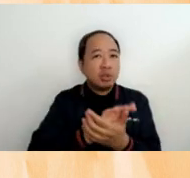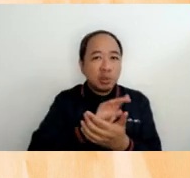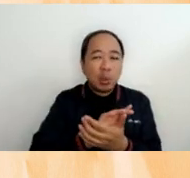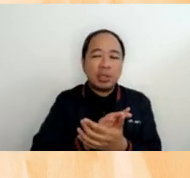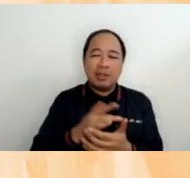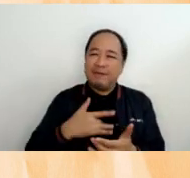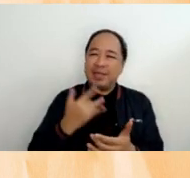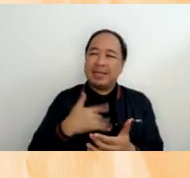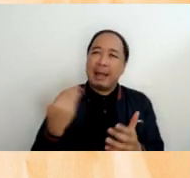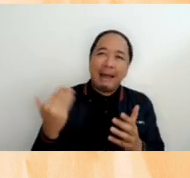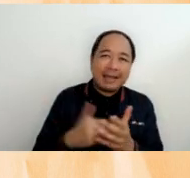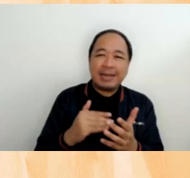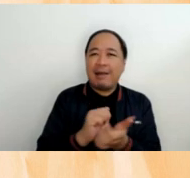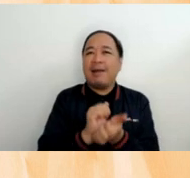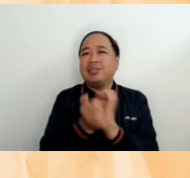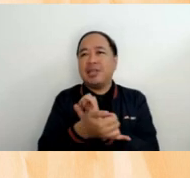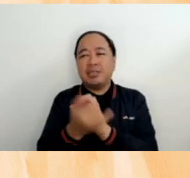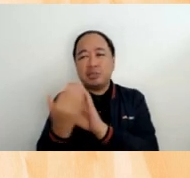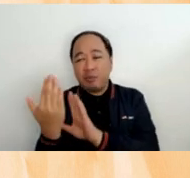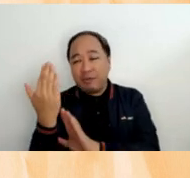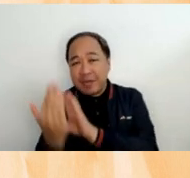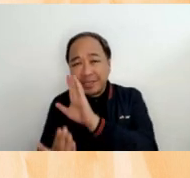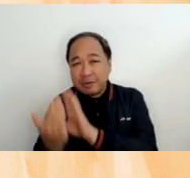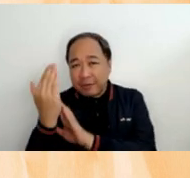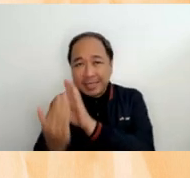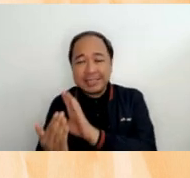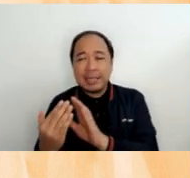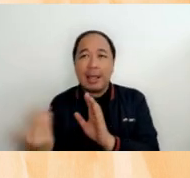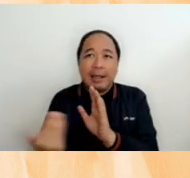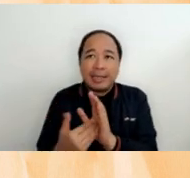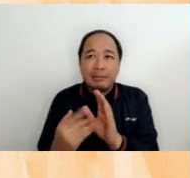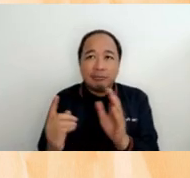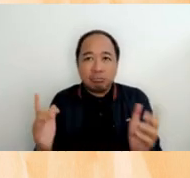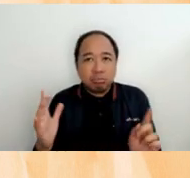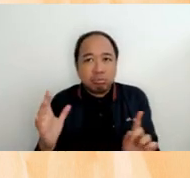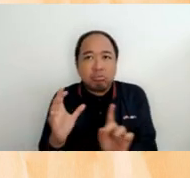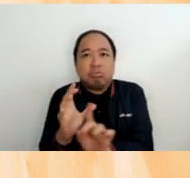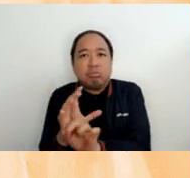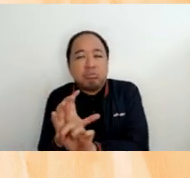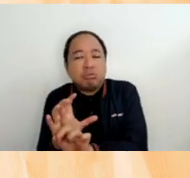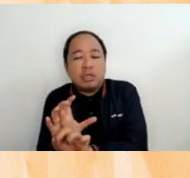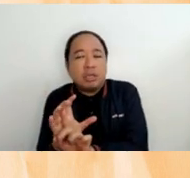the overall pressure to keep up with the academic load that they have, or even